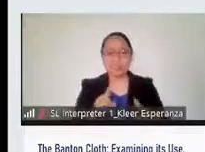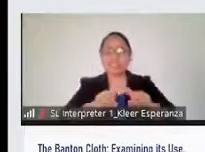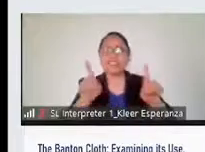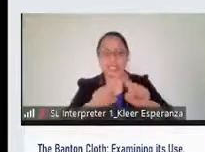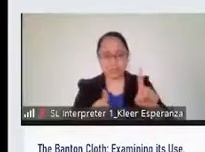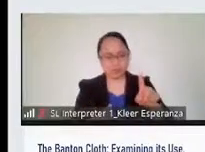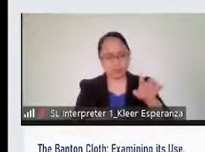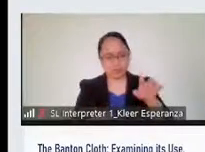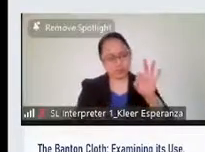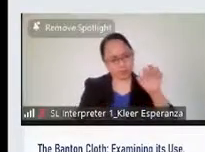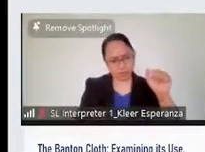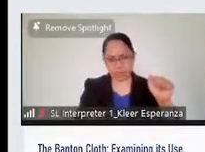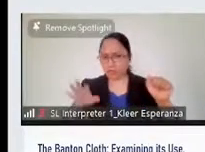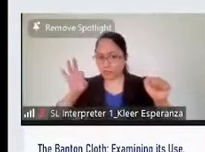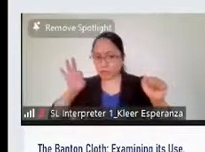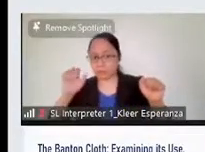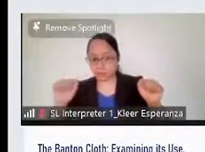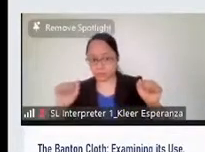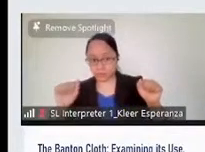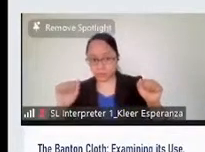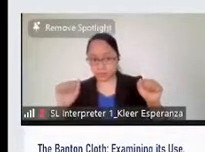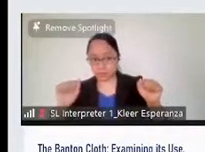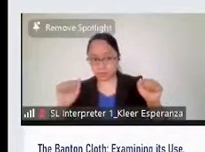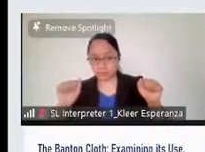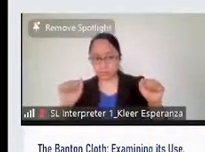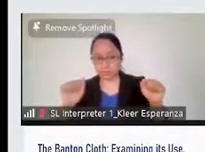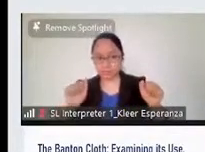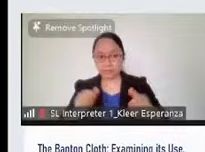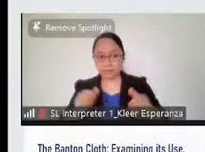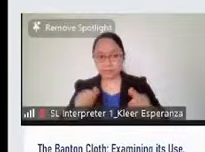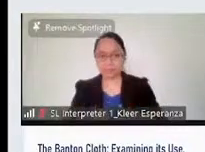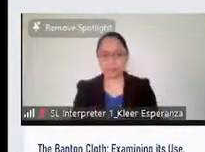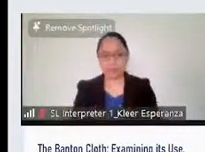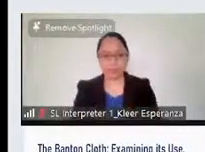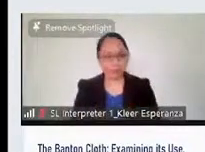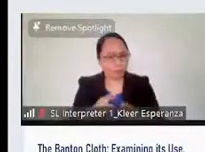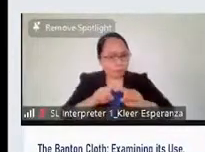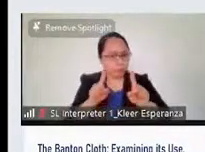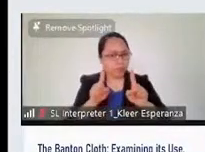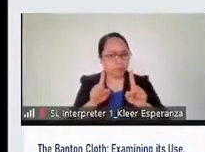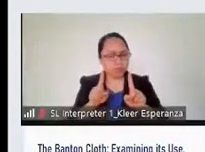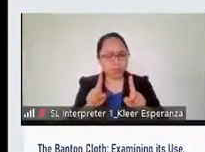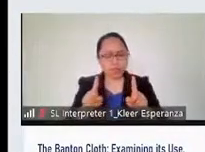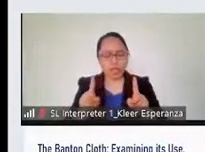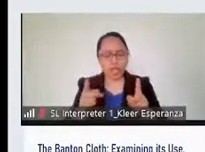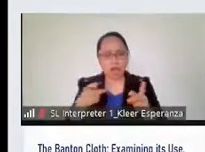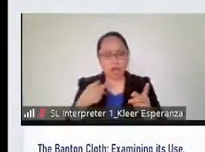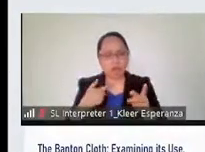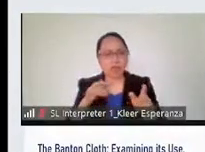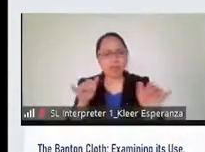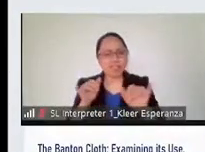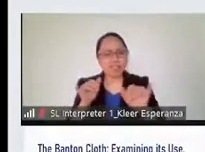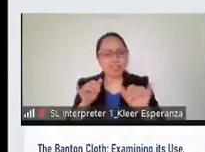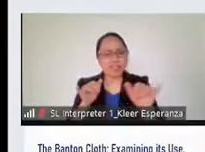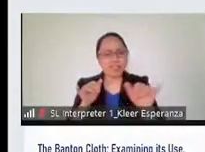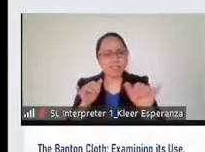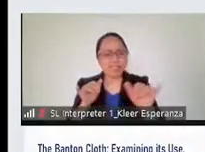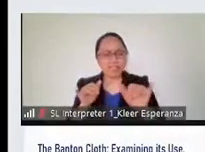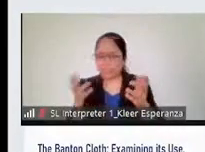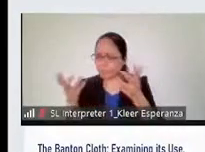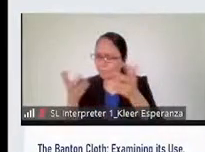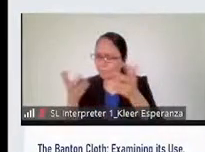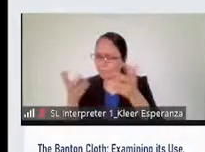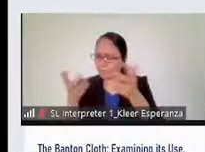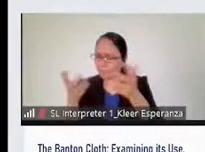similar to the captured image of raffia. In Madagascar, raffia was woven with warp ikat, but the tradition